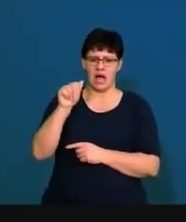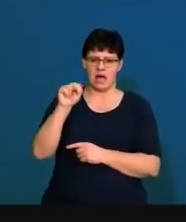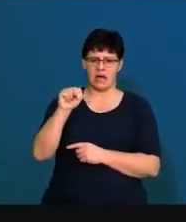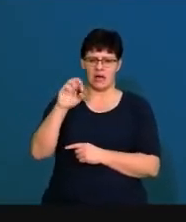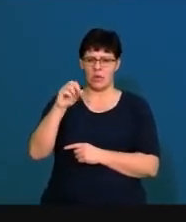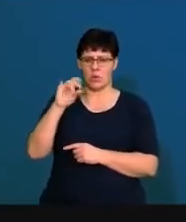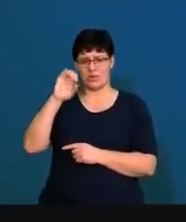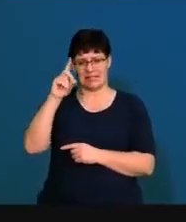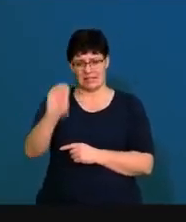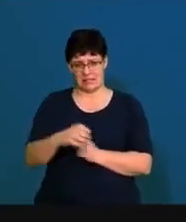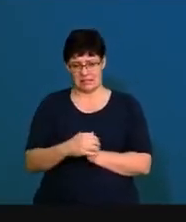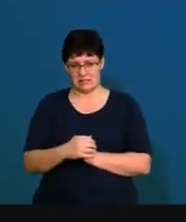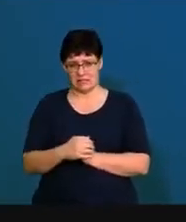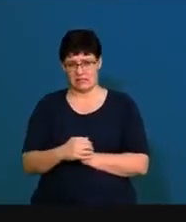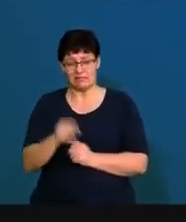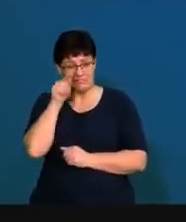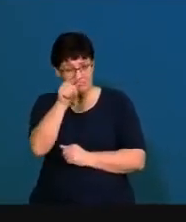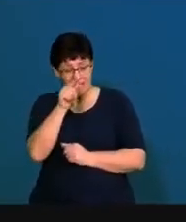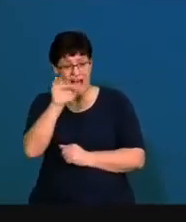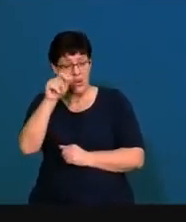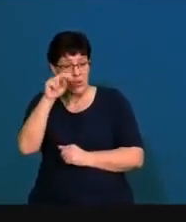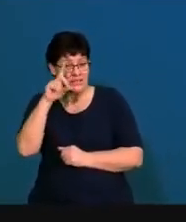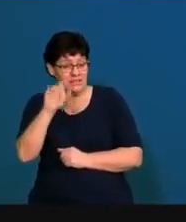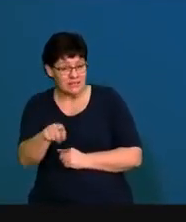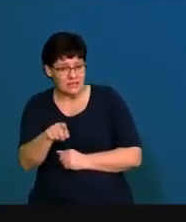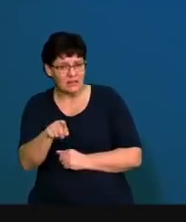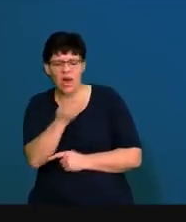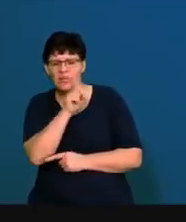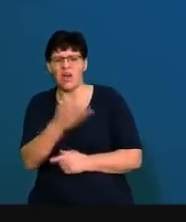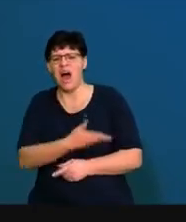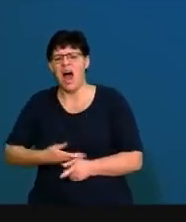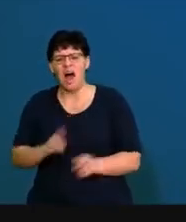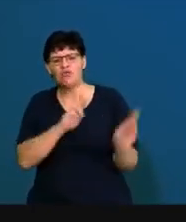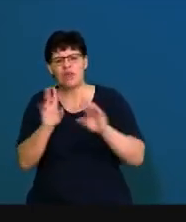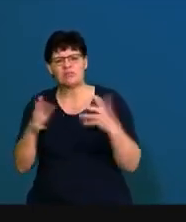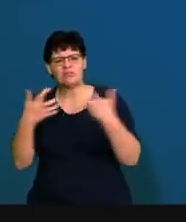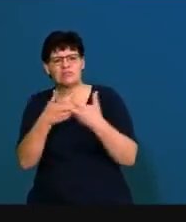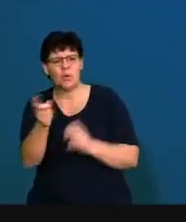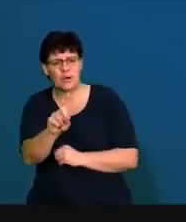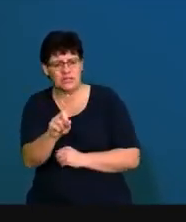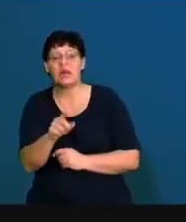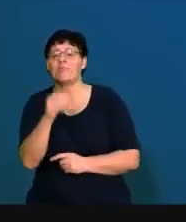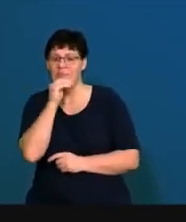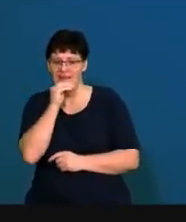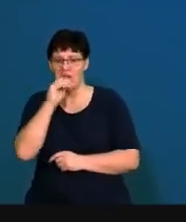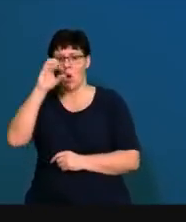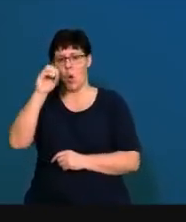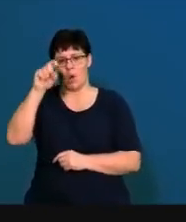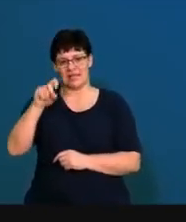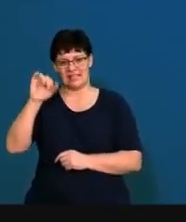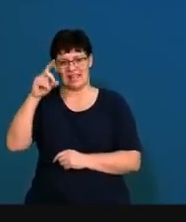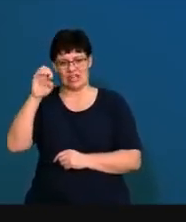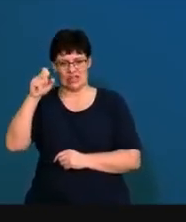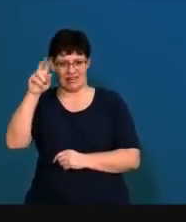key thing is anode. Anode is concerned with which half reaction. It has to do with oxidation,